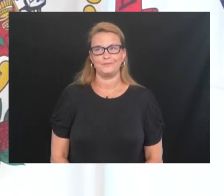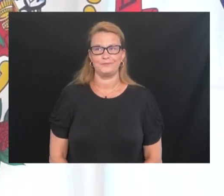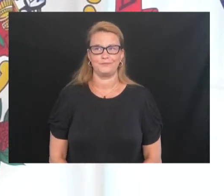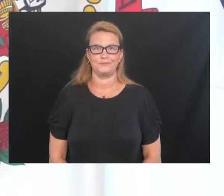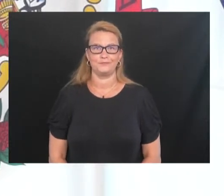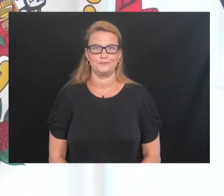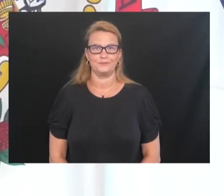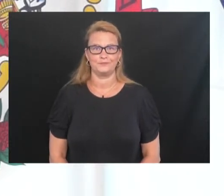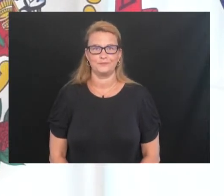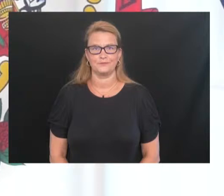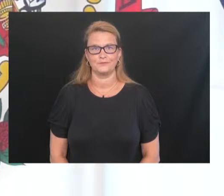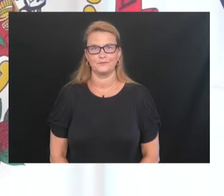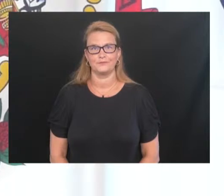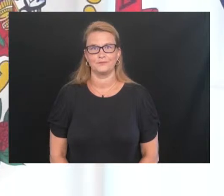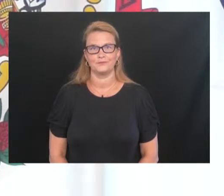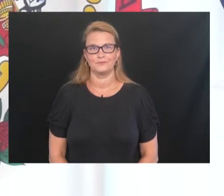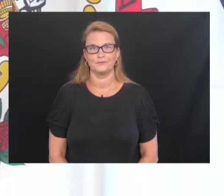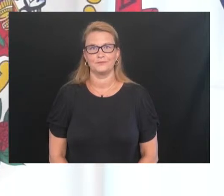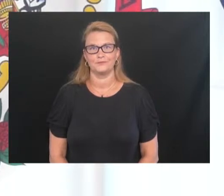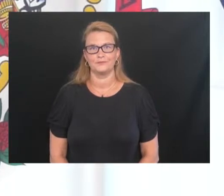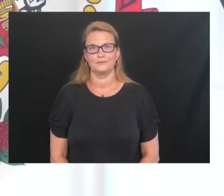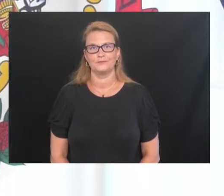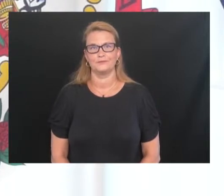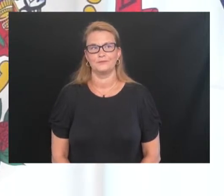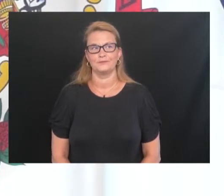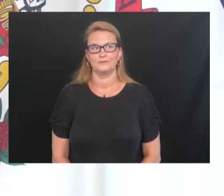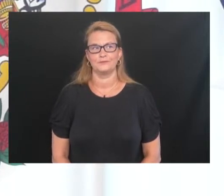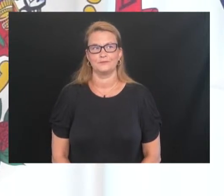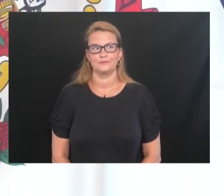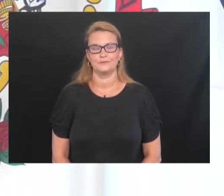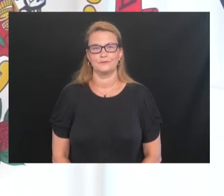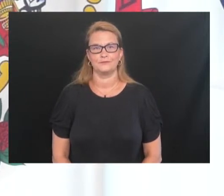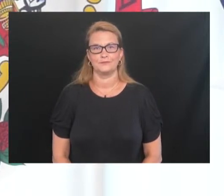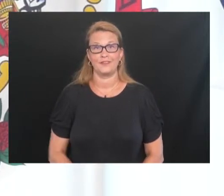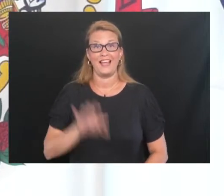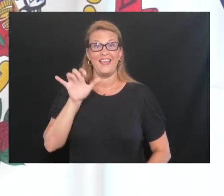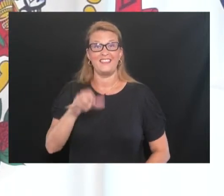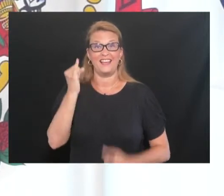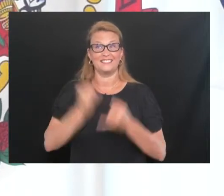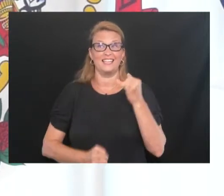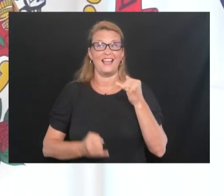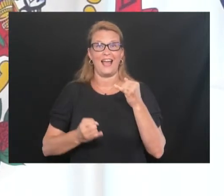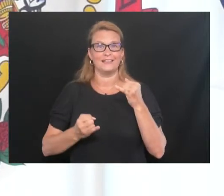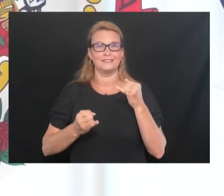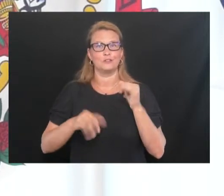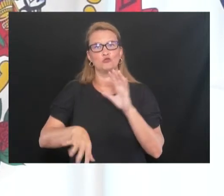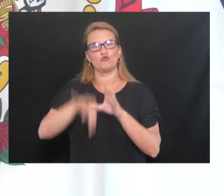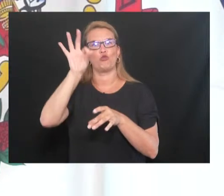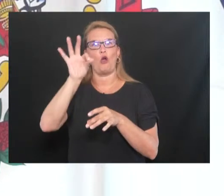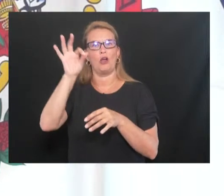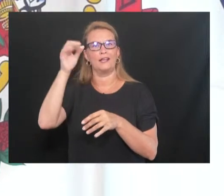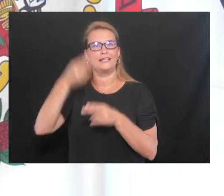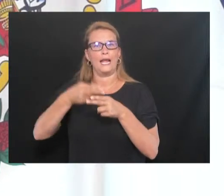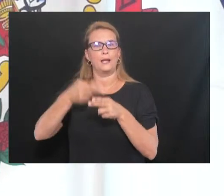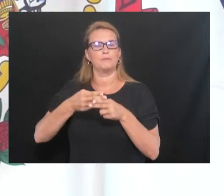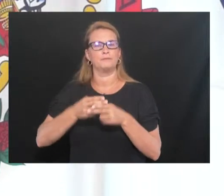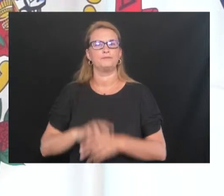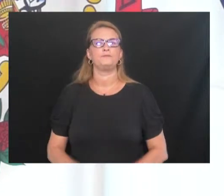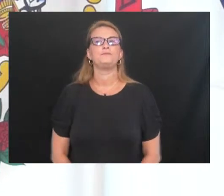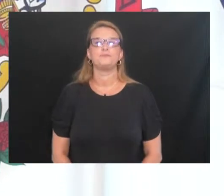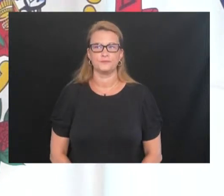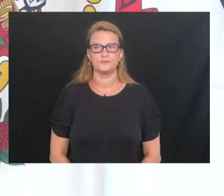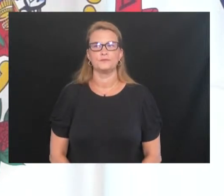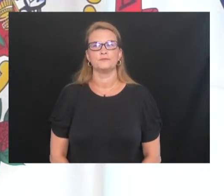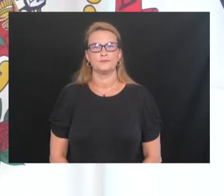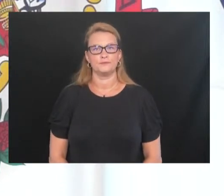so anyway, get registered. That's the last of our sweepstakes winners and everything. Boy, we need you vaccinated really